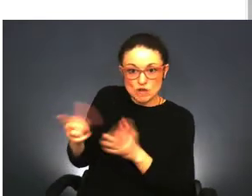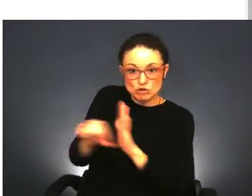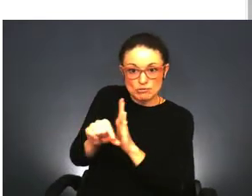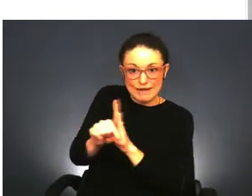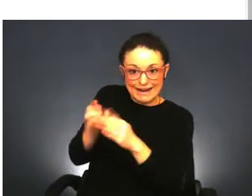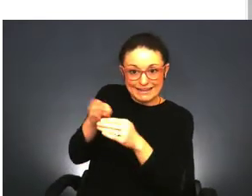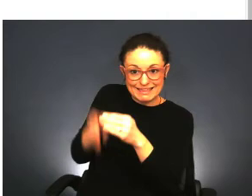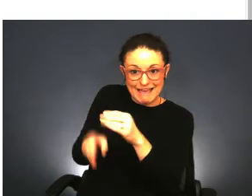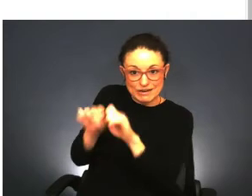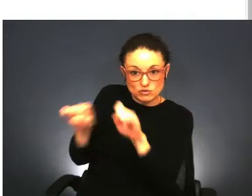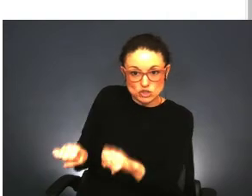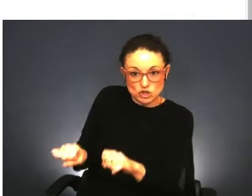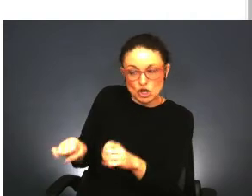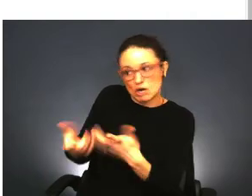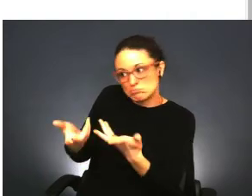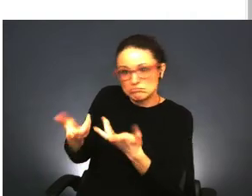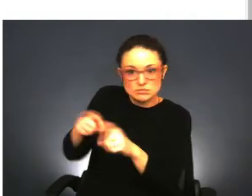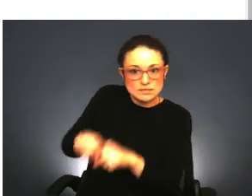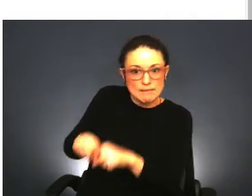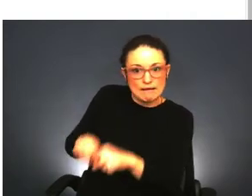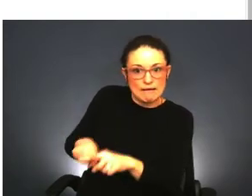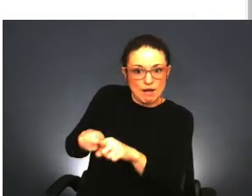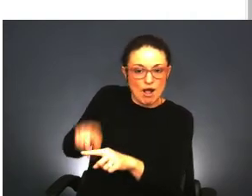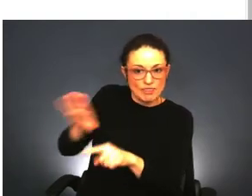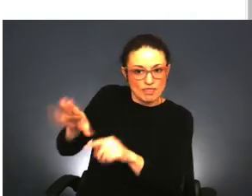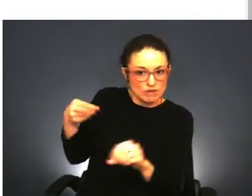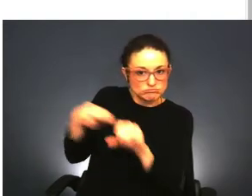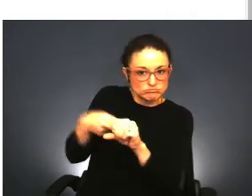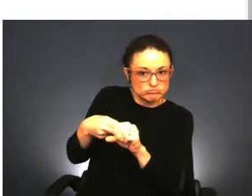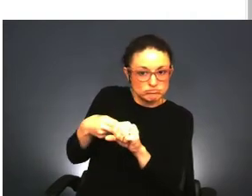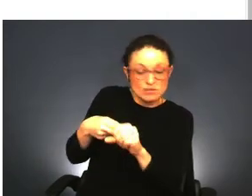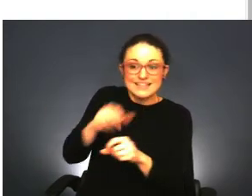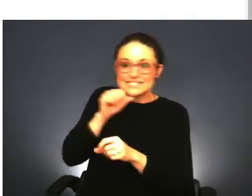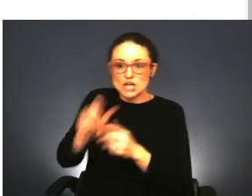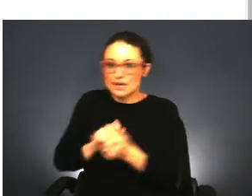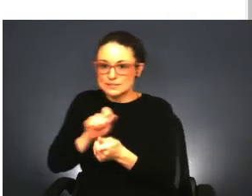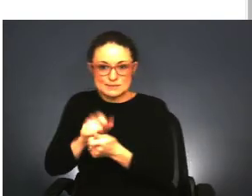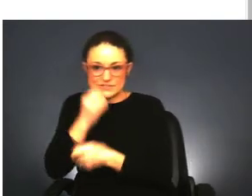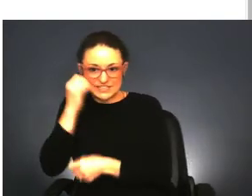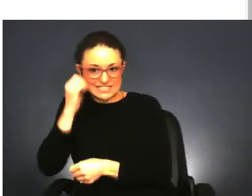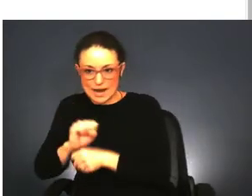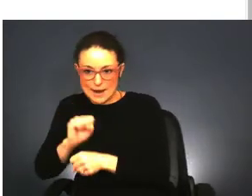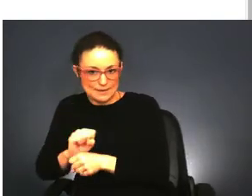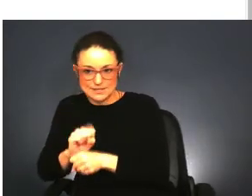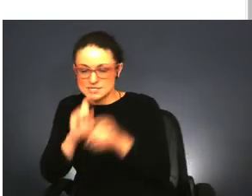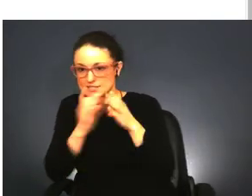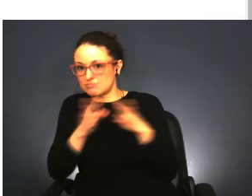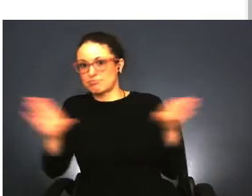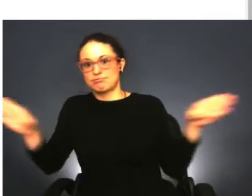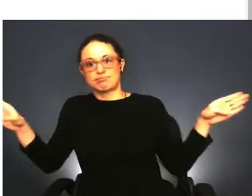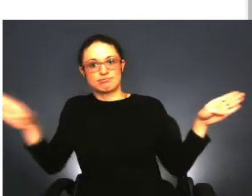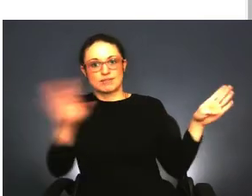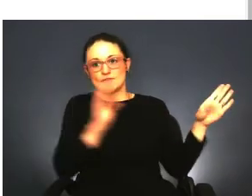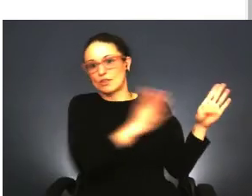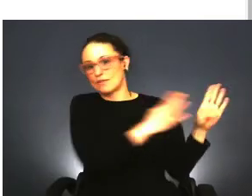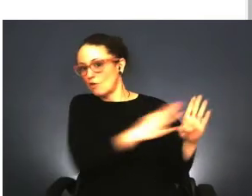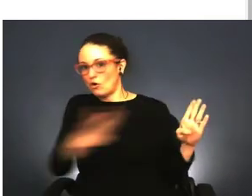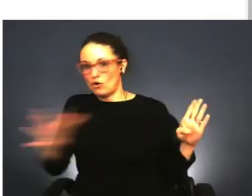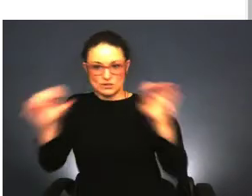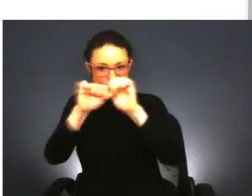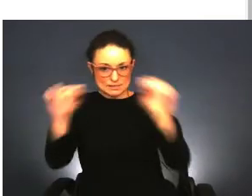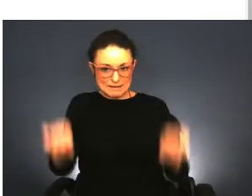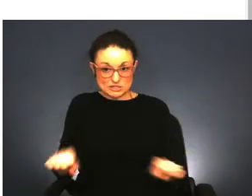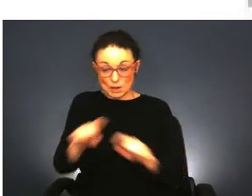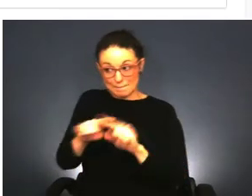they participated in class. That's not a specific assignment, but in order to get that done inside of